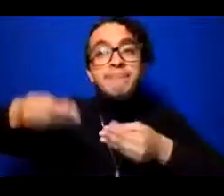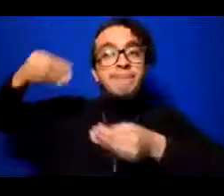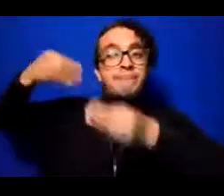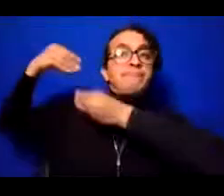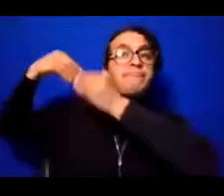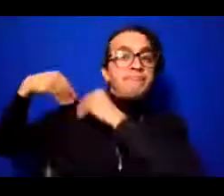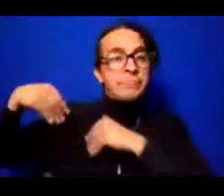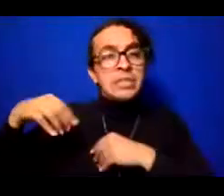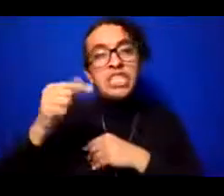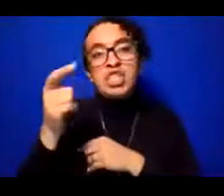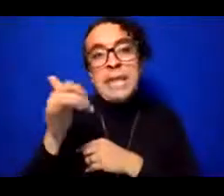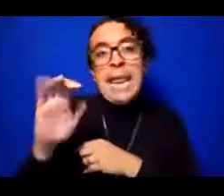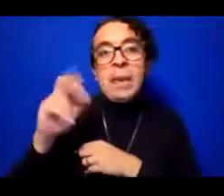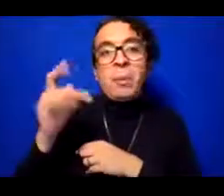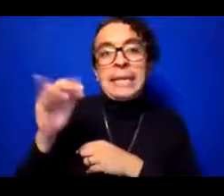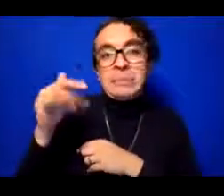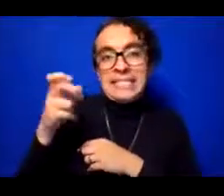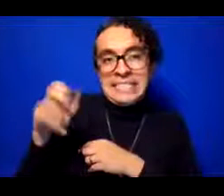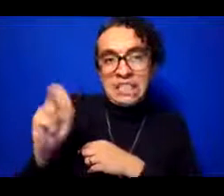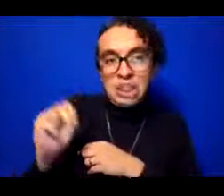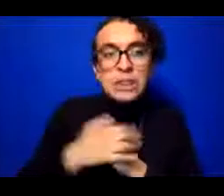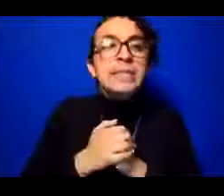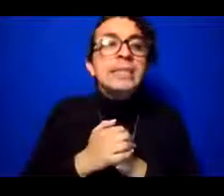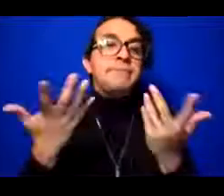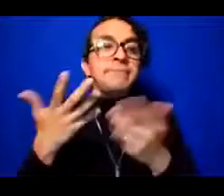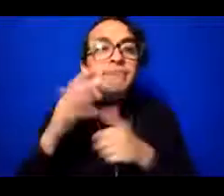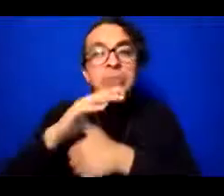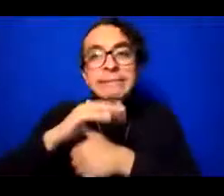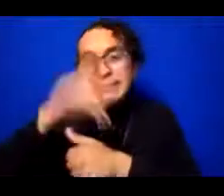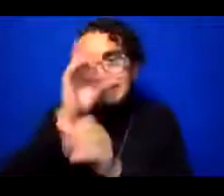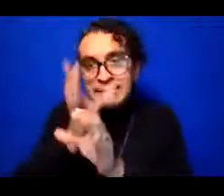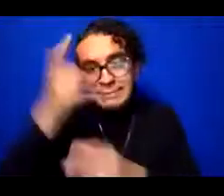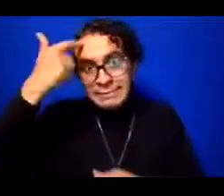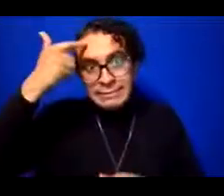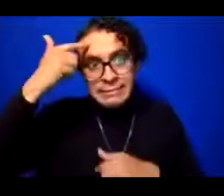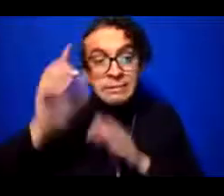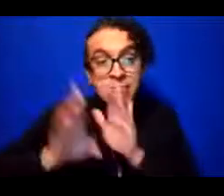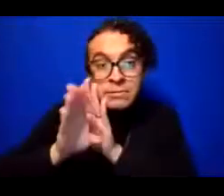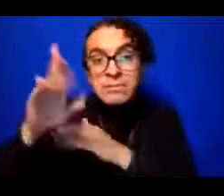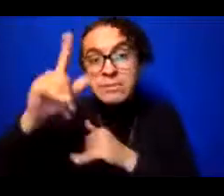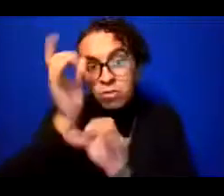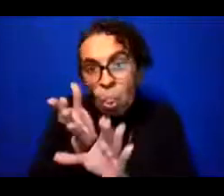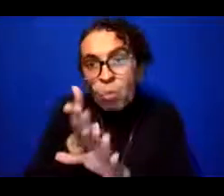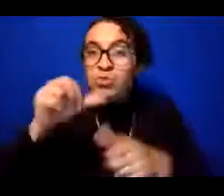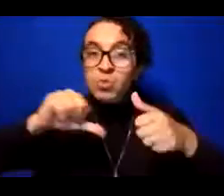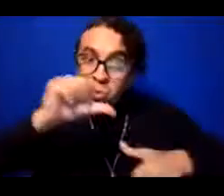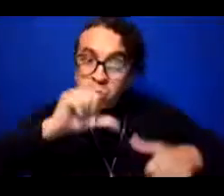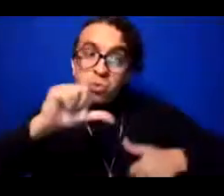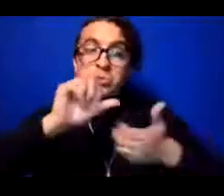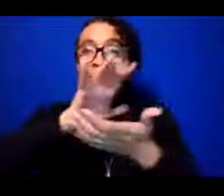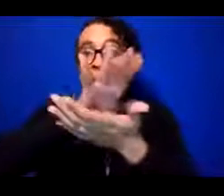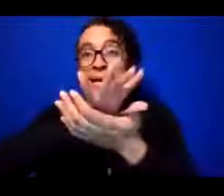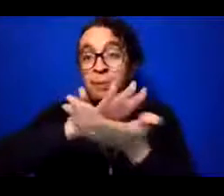stress, development, psychological issues, personality traits, social issues, academic and